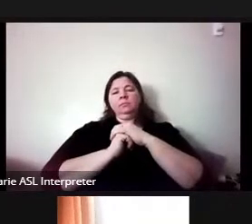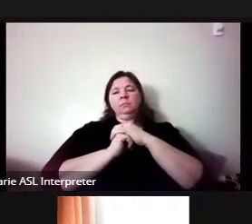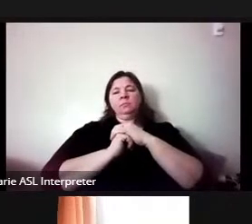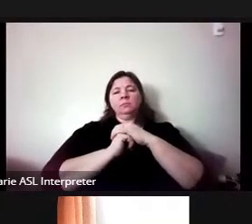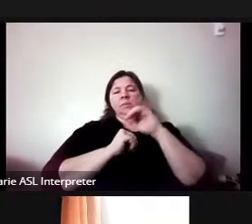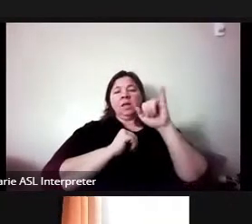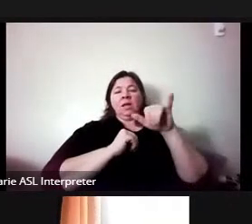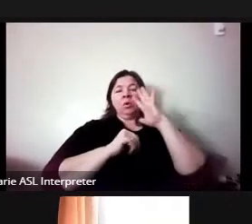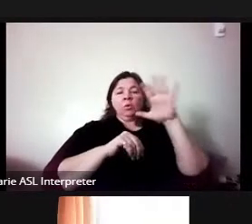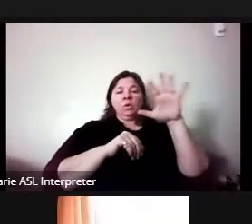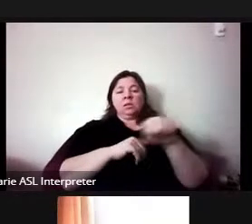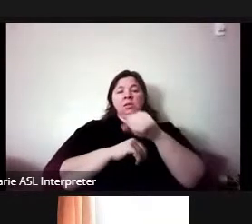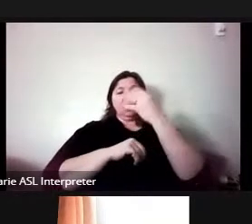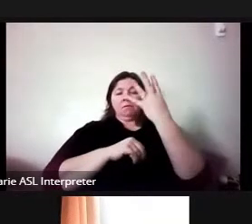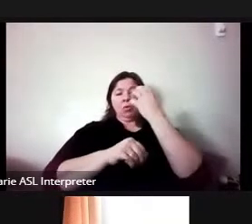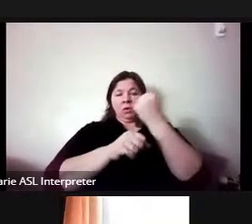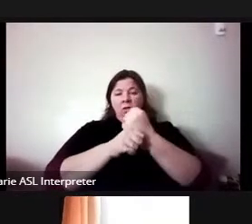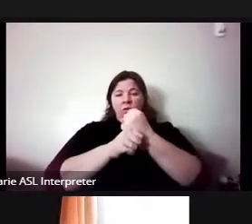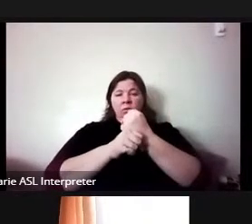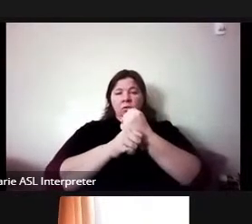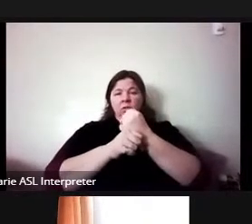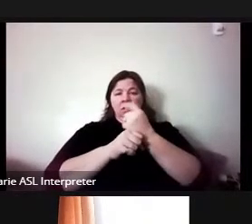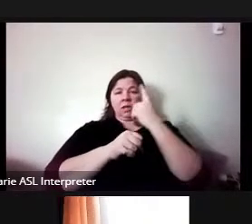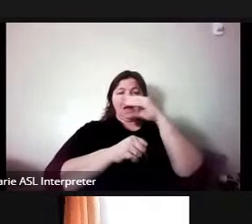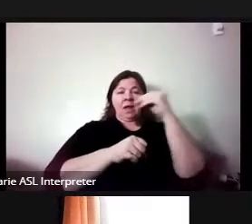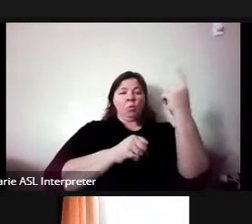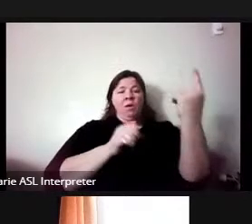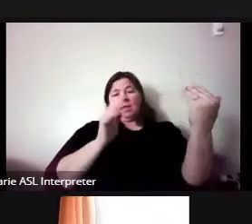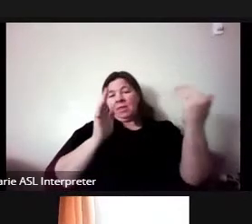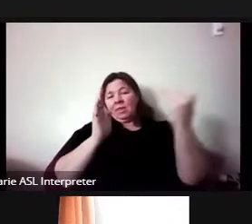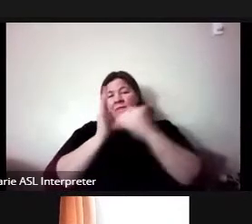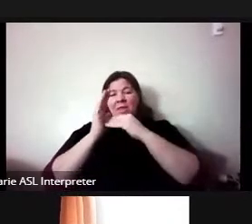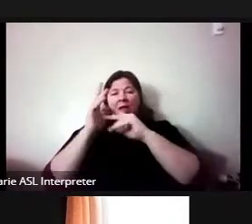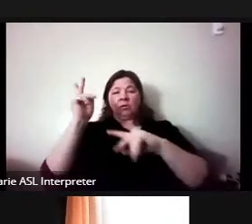it would have taken 4 years and 1,000 people